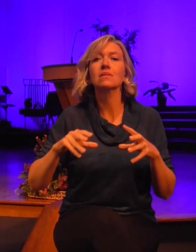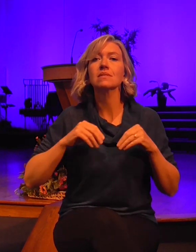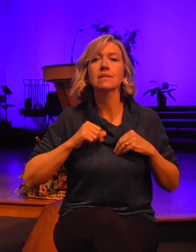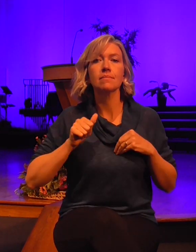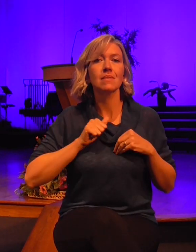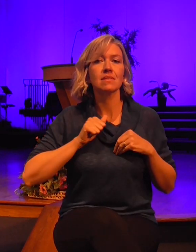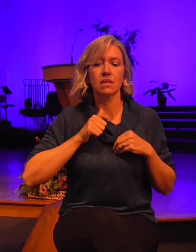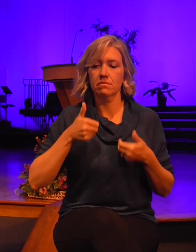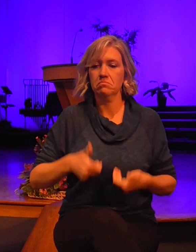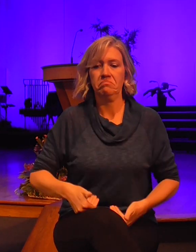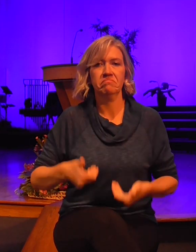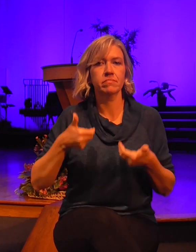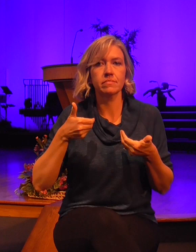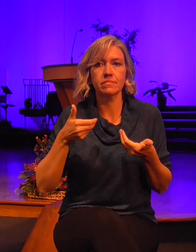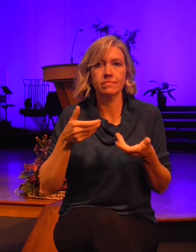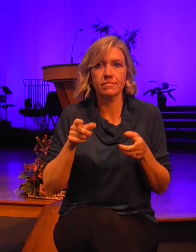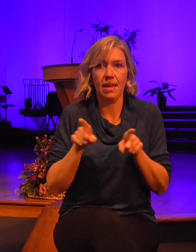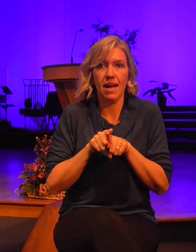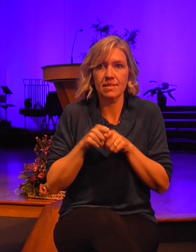am.